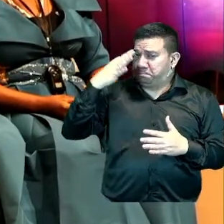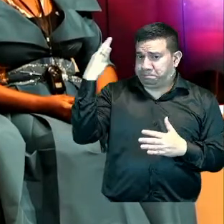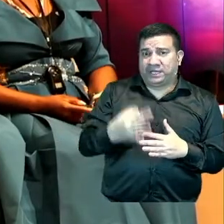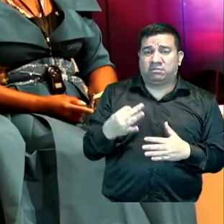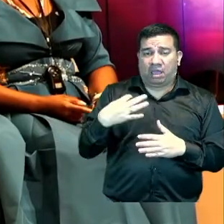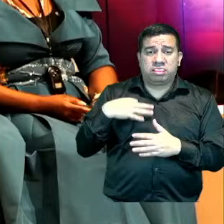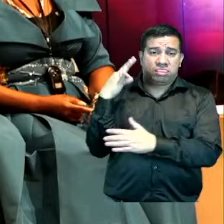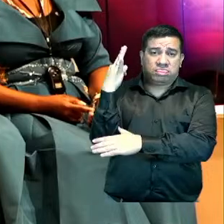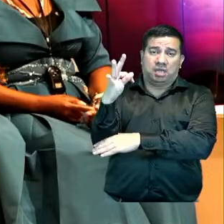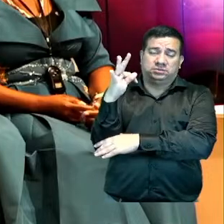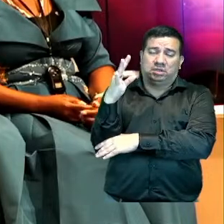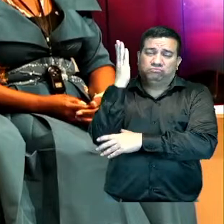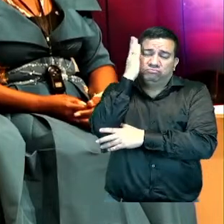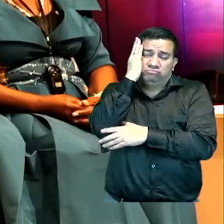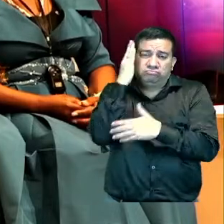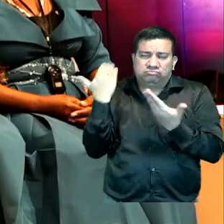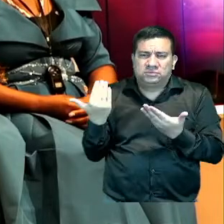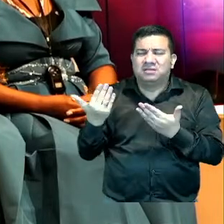This also pertains me.